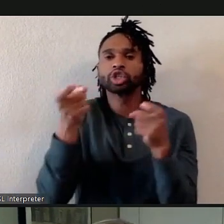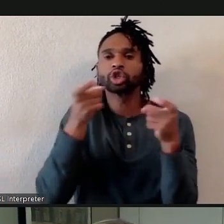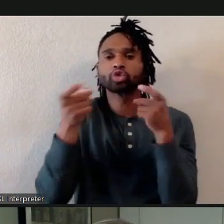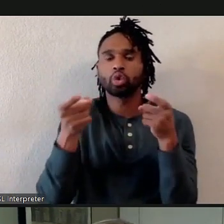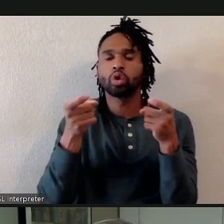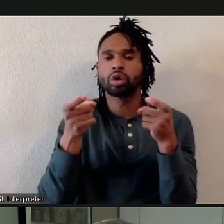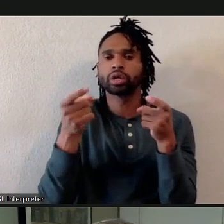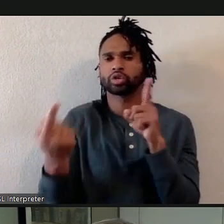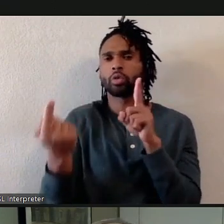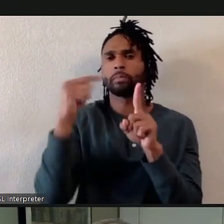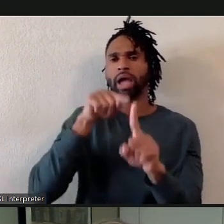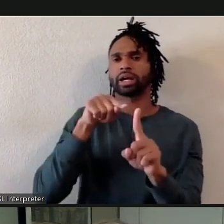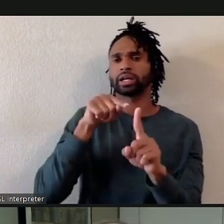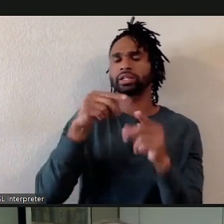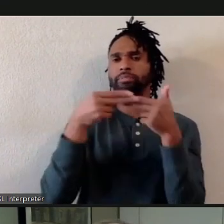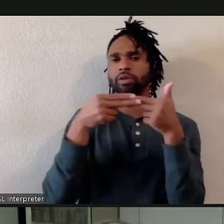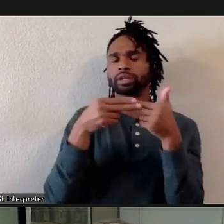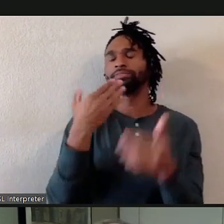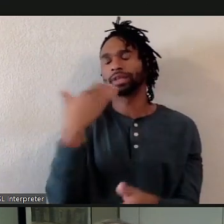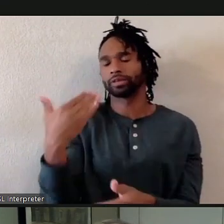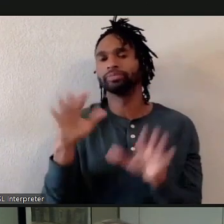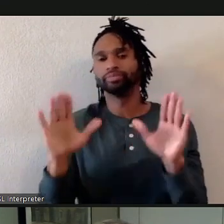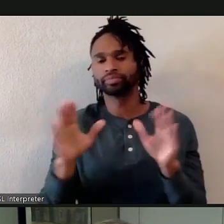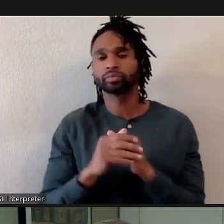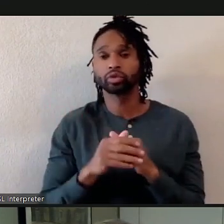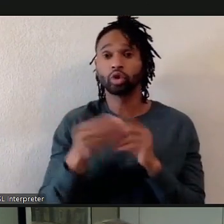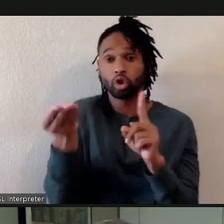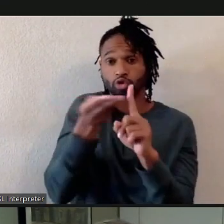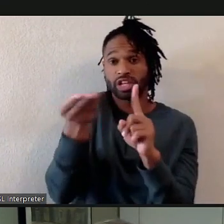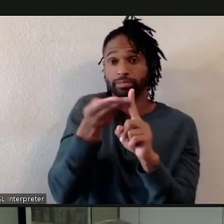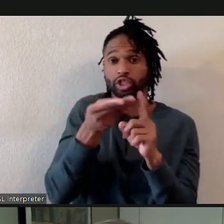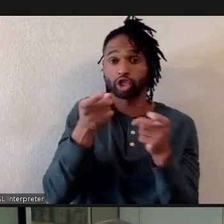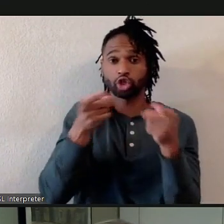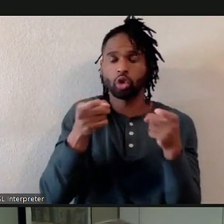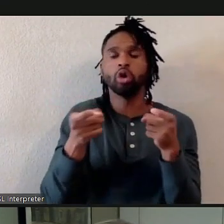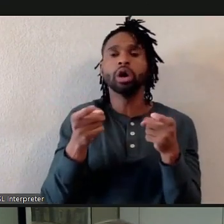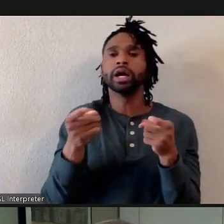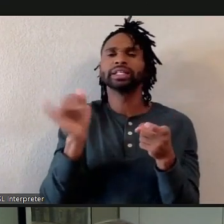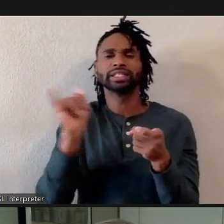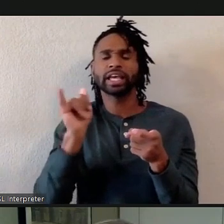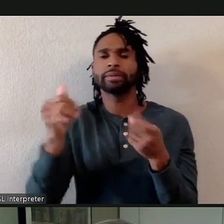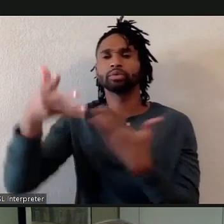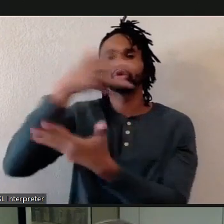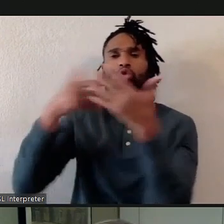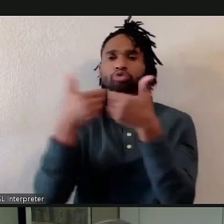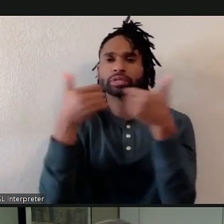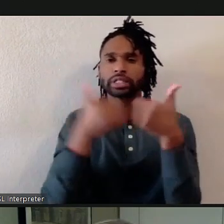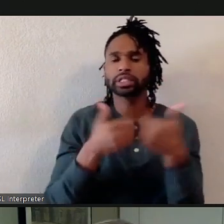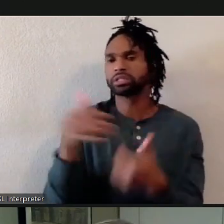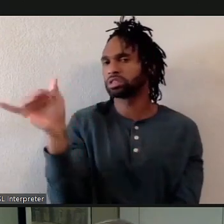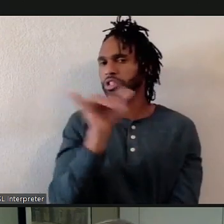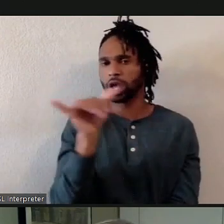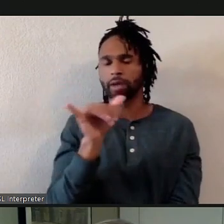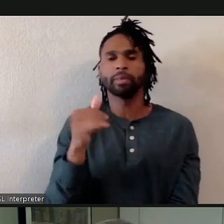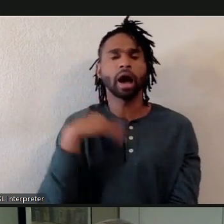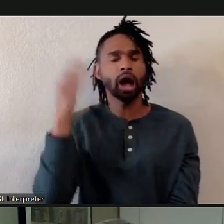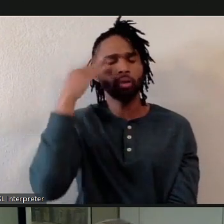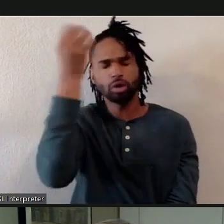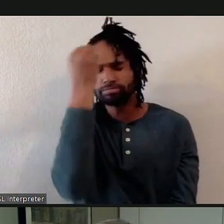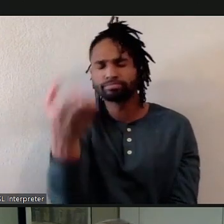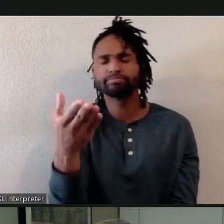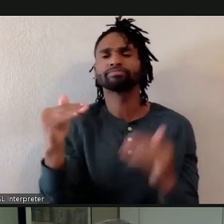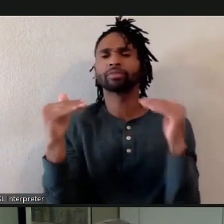back to the prior slide. Great, thanks. Transmission control, very similar to the social distancing. And I'll give you a little bit of